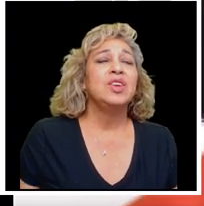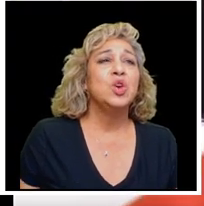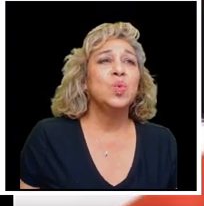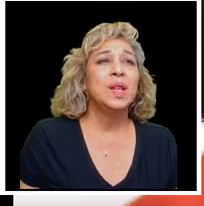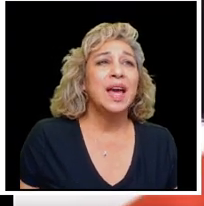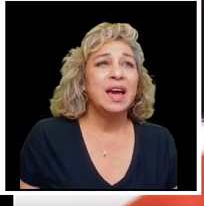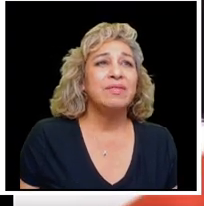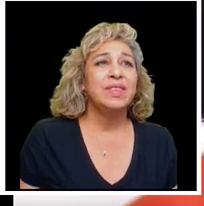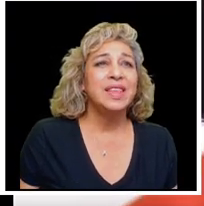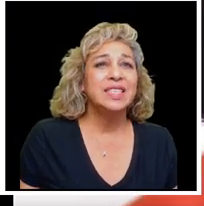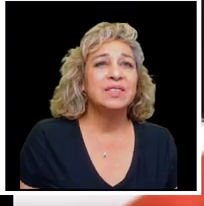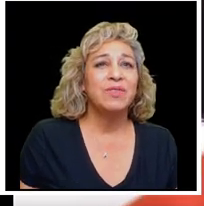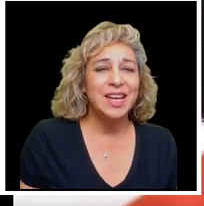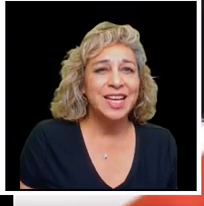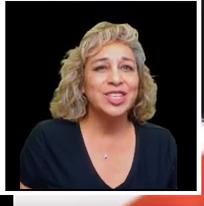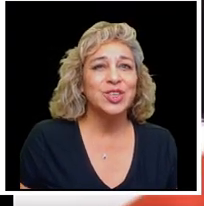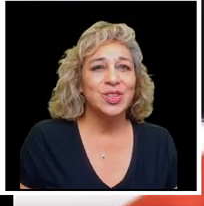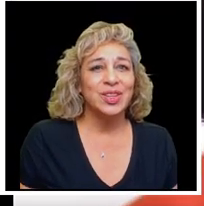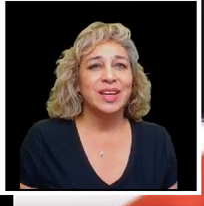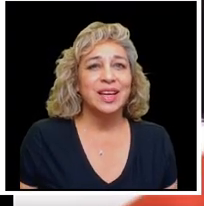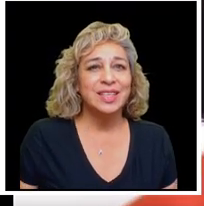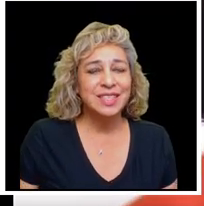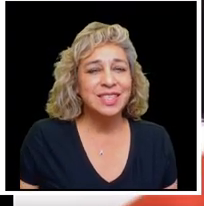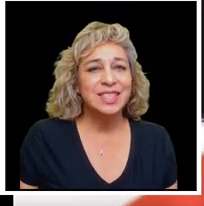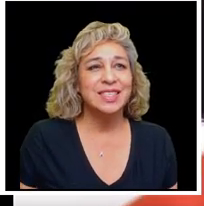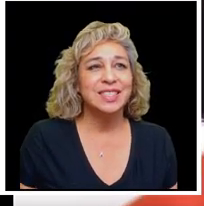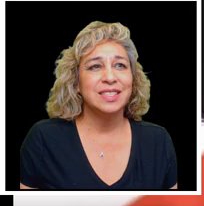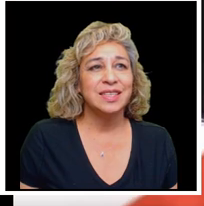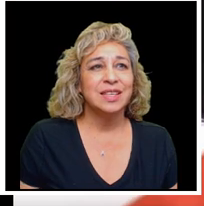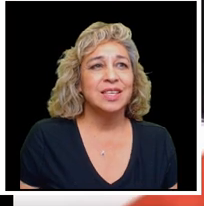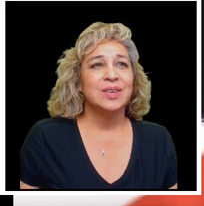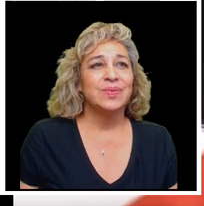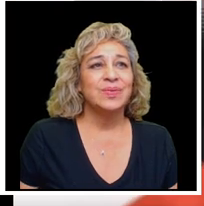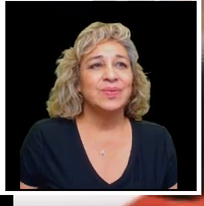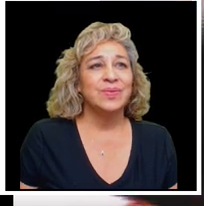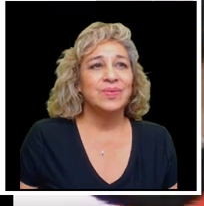will have this financial assistance